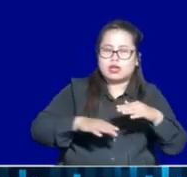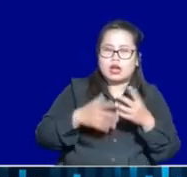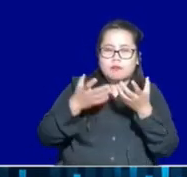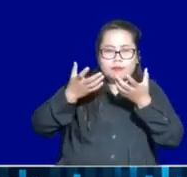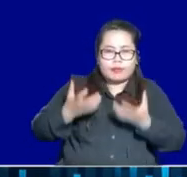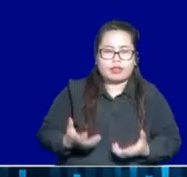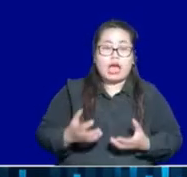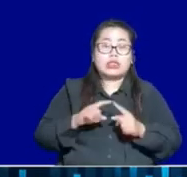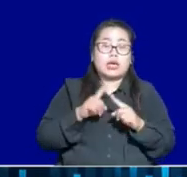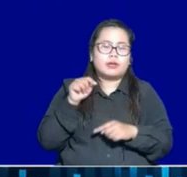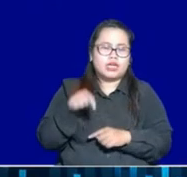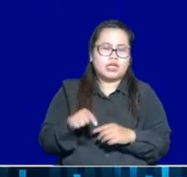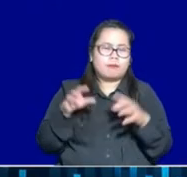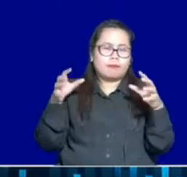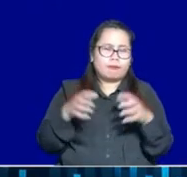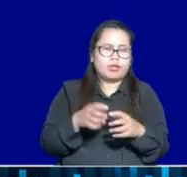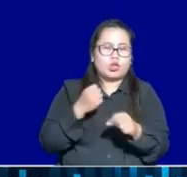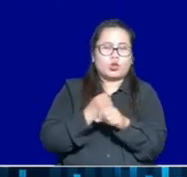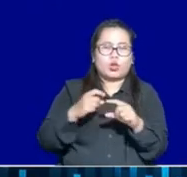very